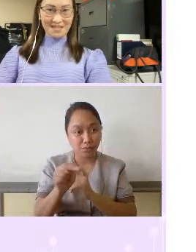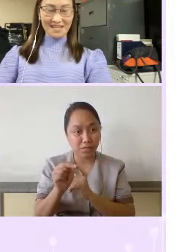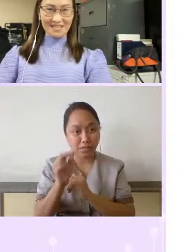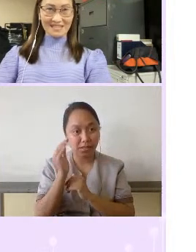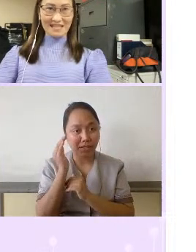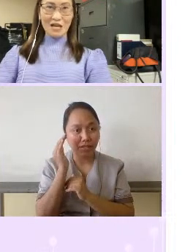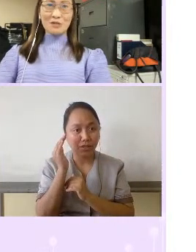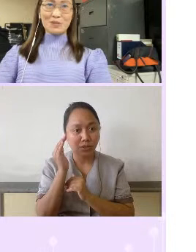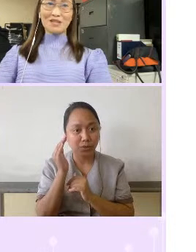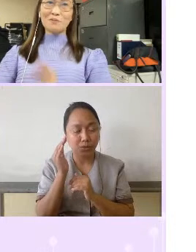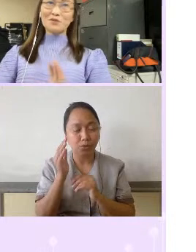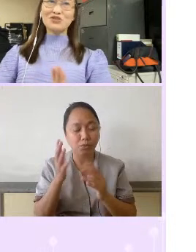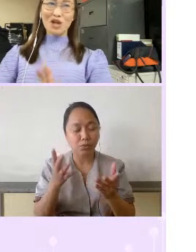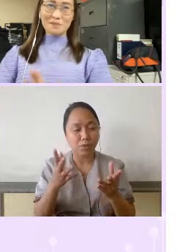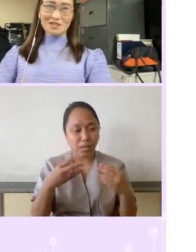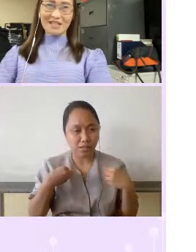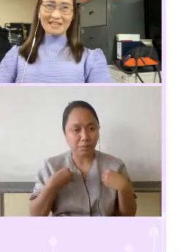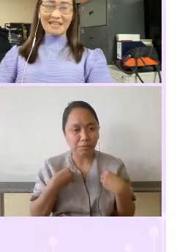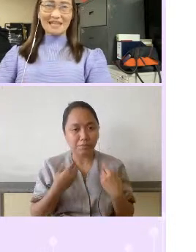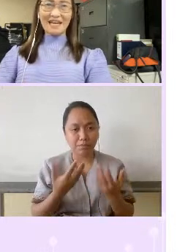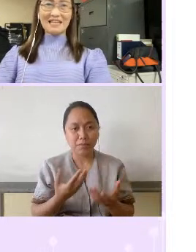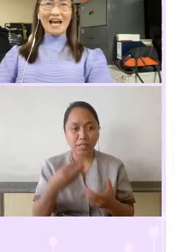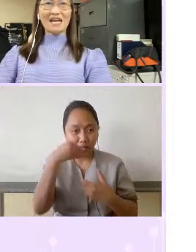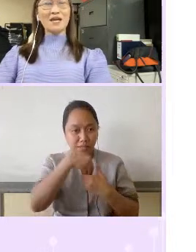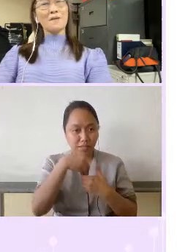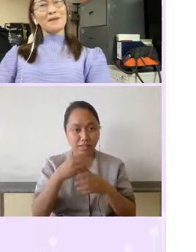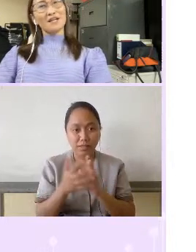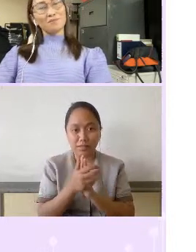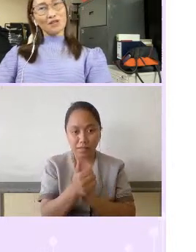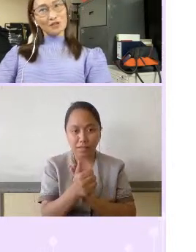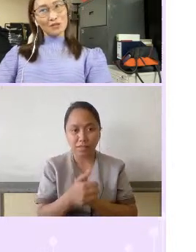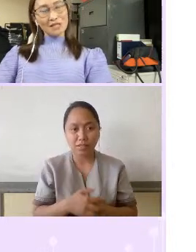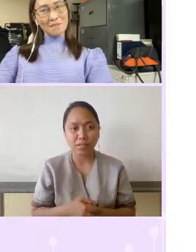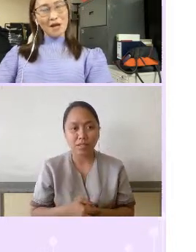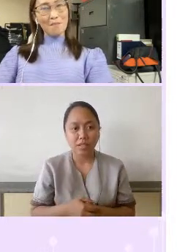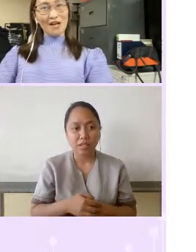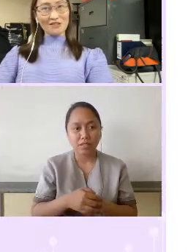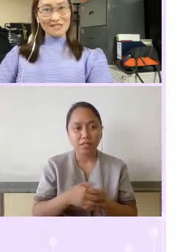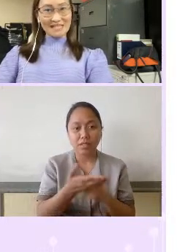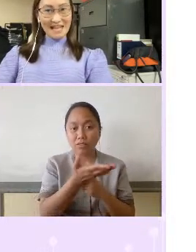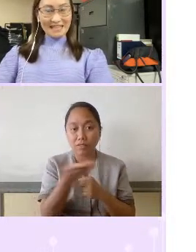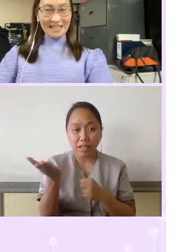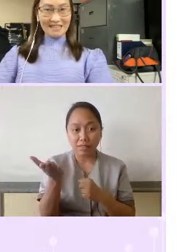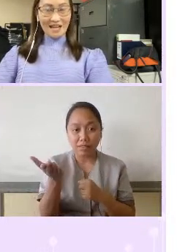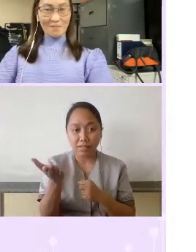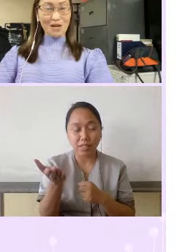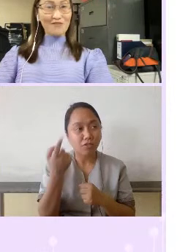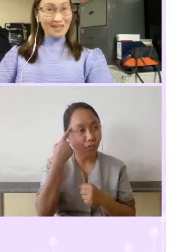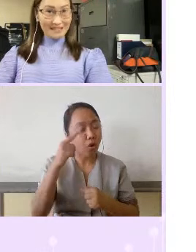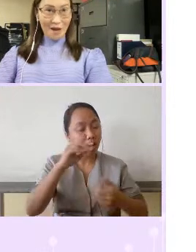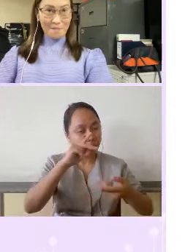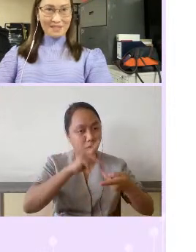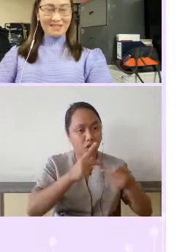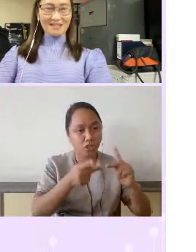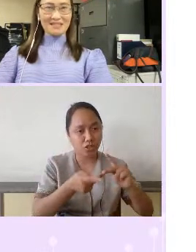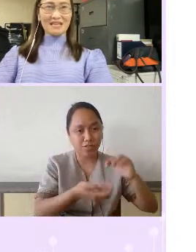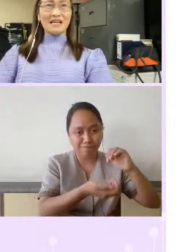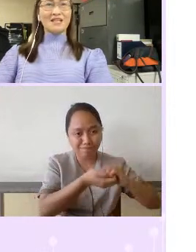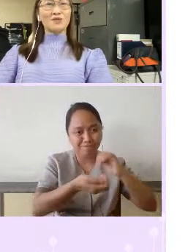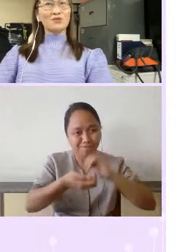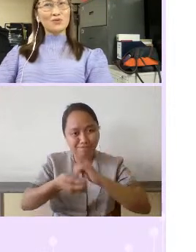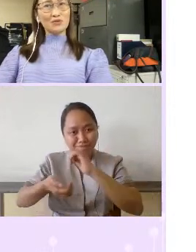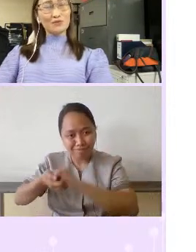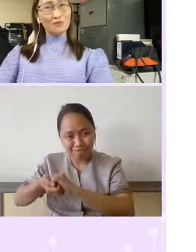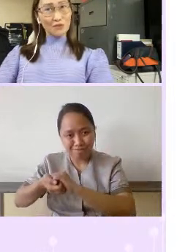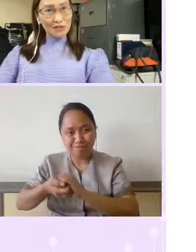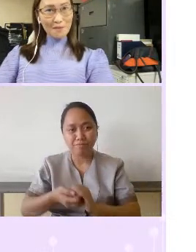work experience. So ito pong Job Start natin ay para po ito sa mga partners natin na private companies.